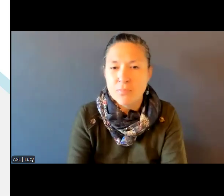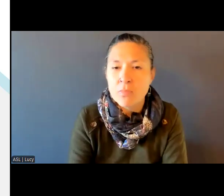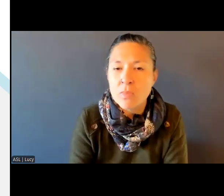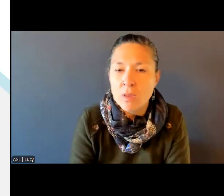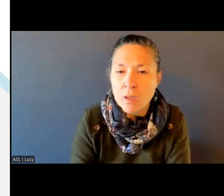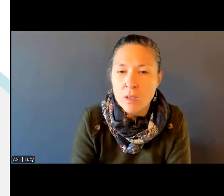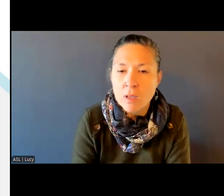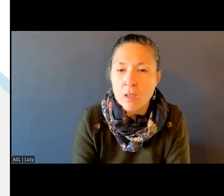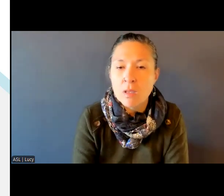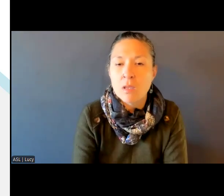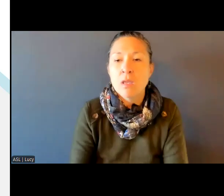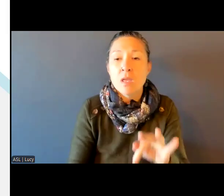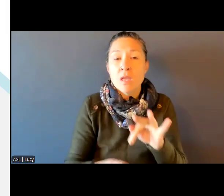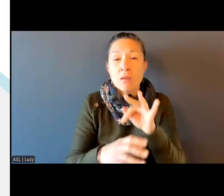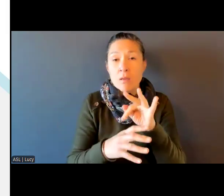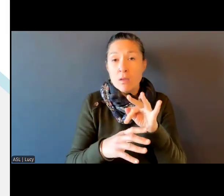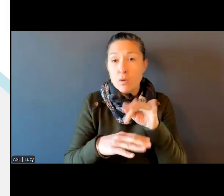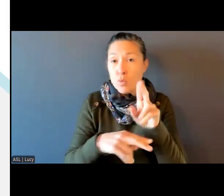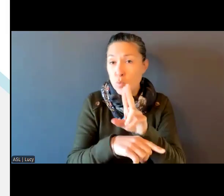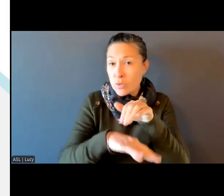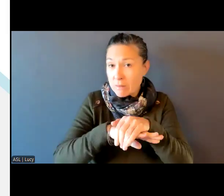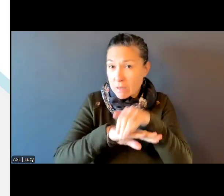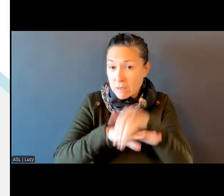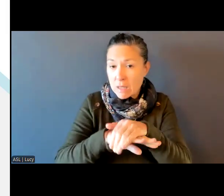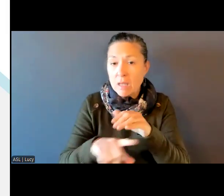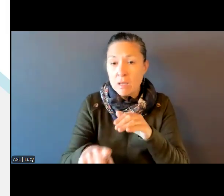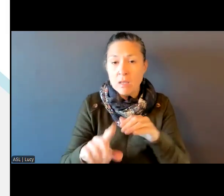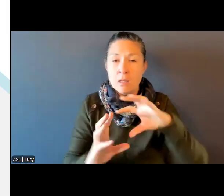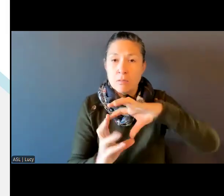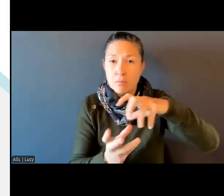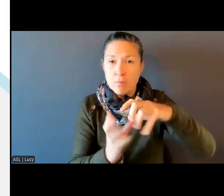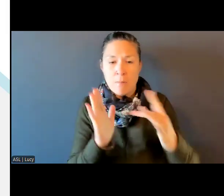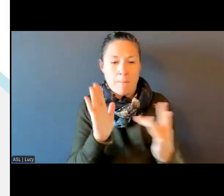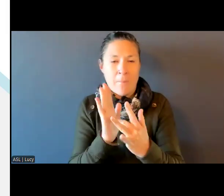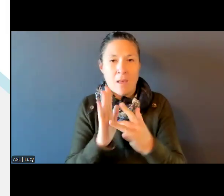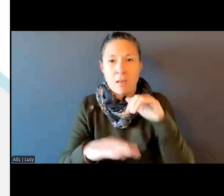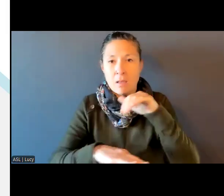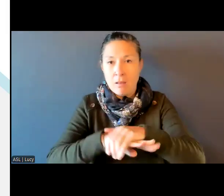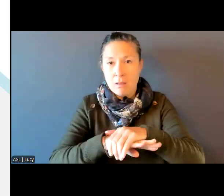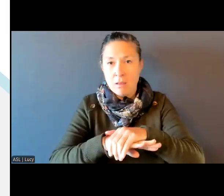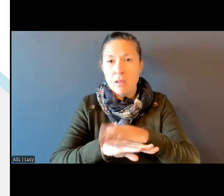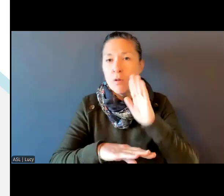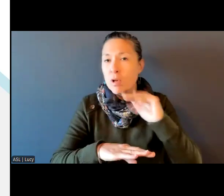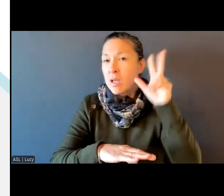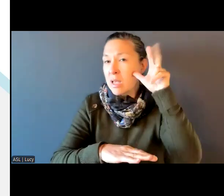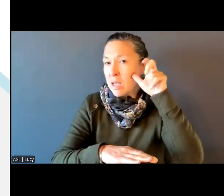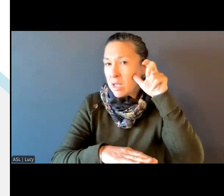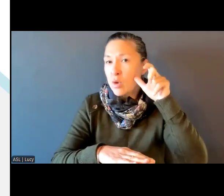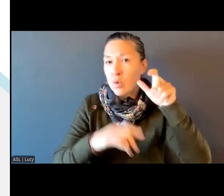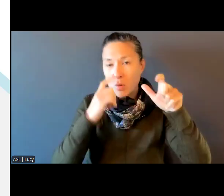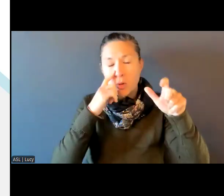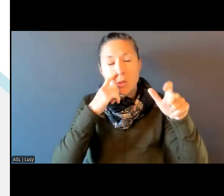English speakers should also select English, the English interpretation room, so that they can hear any translated